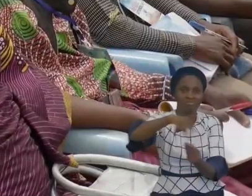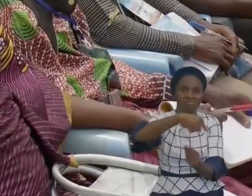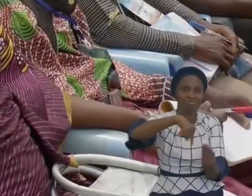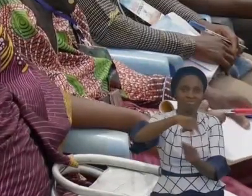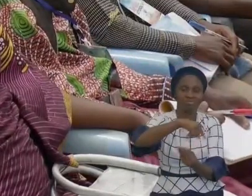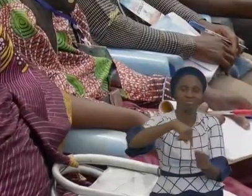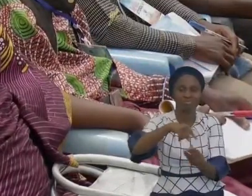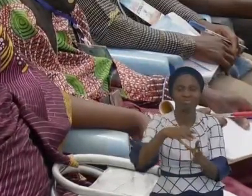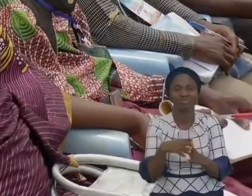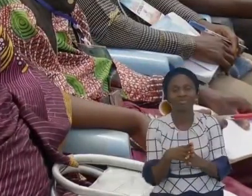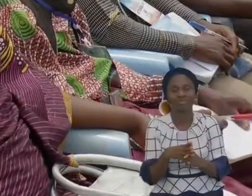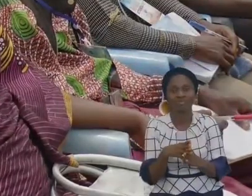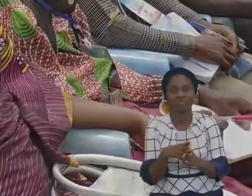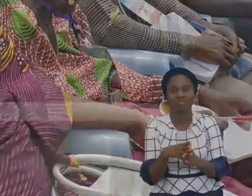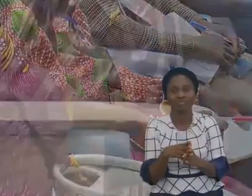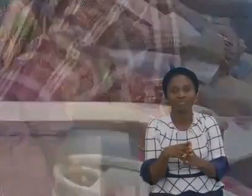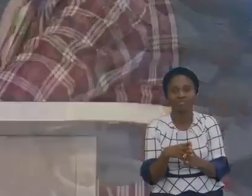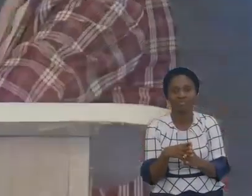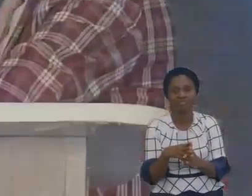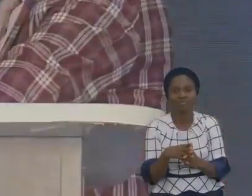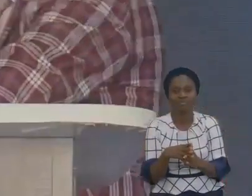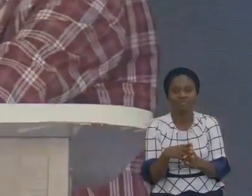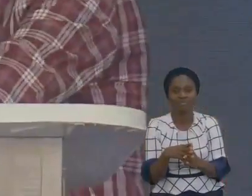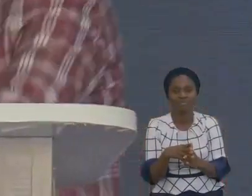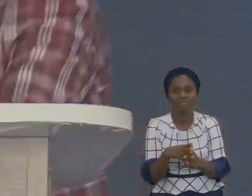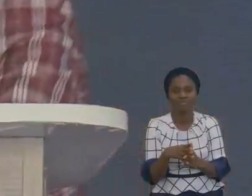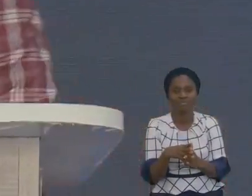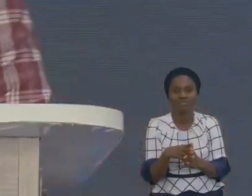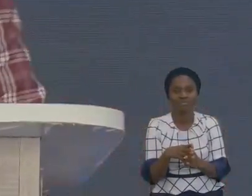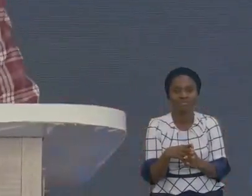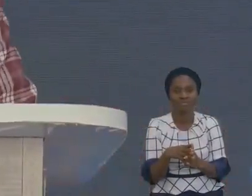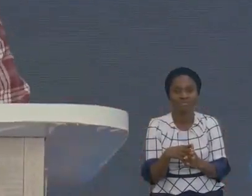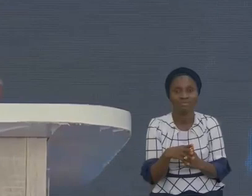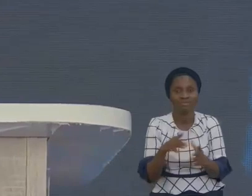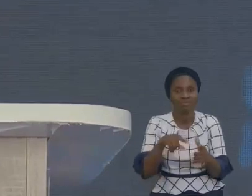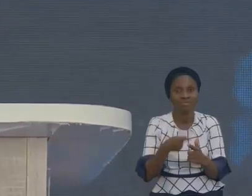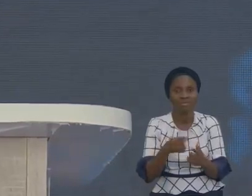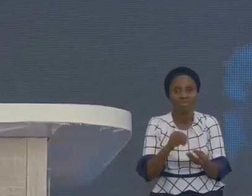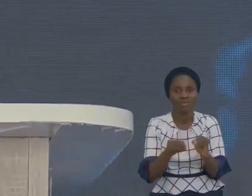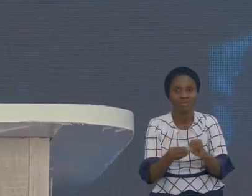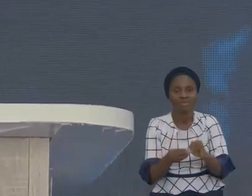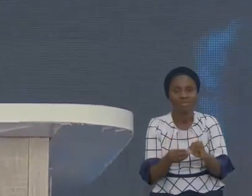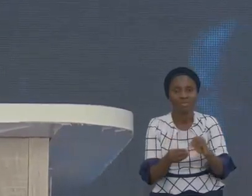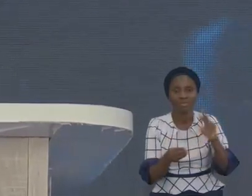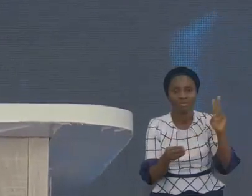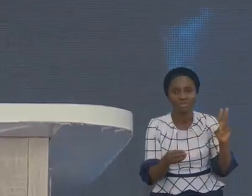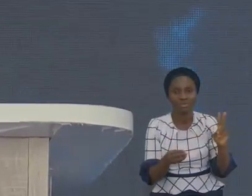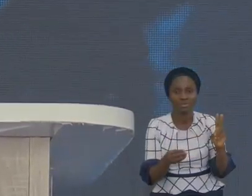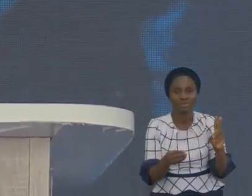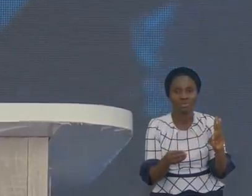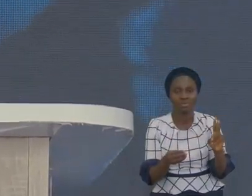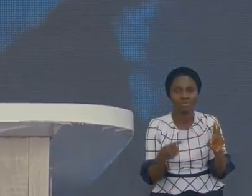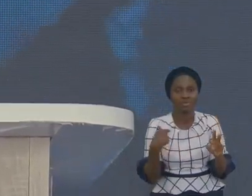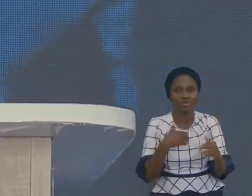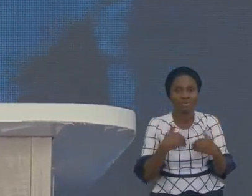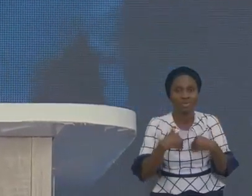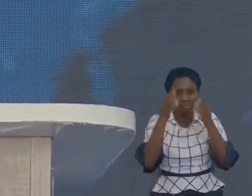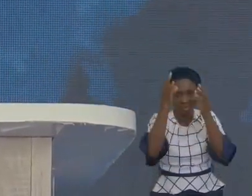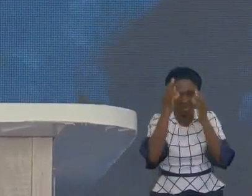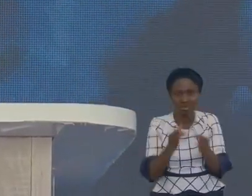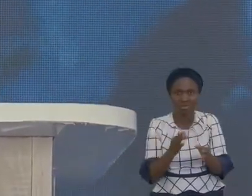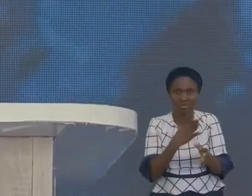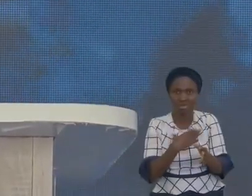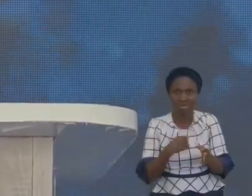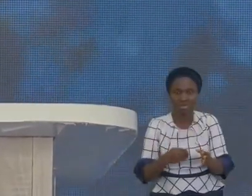And then number two, we have the decision and the dedication that we're going to follow is